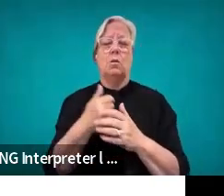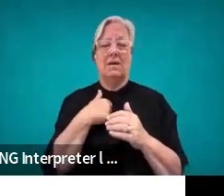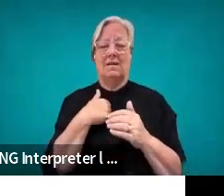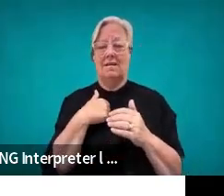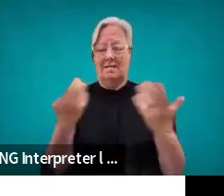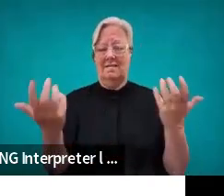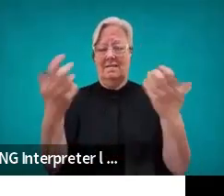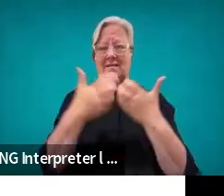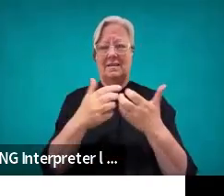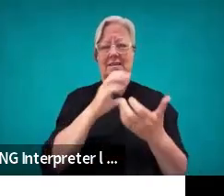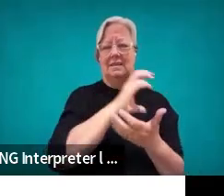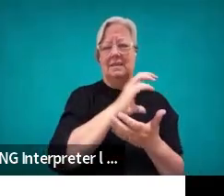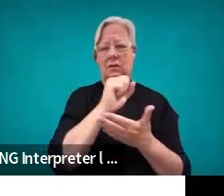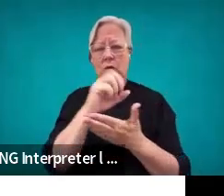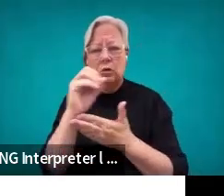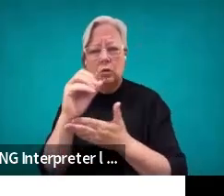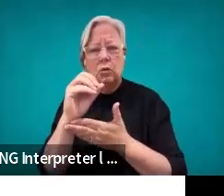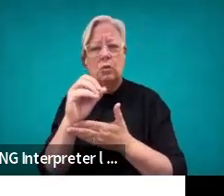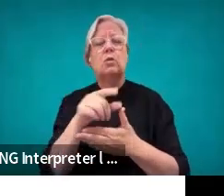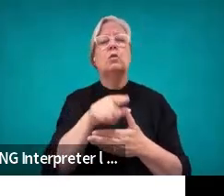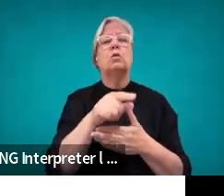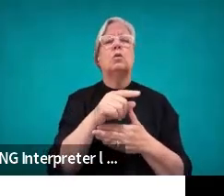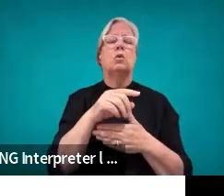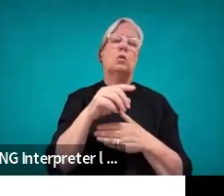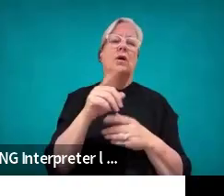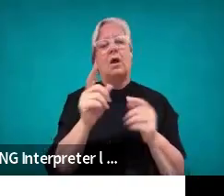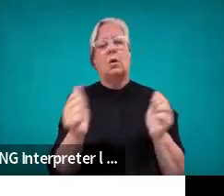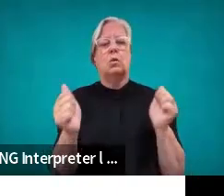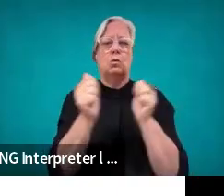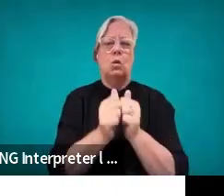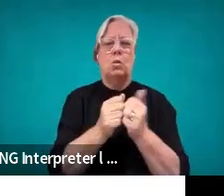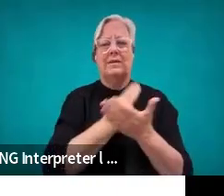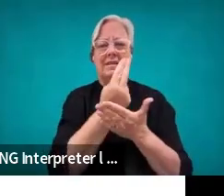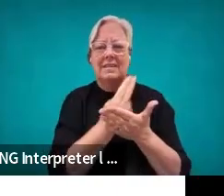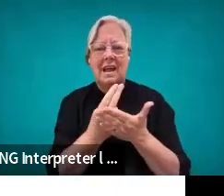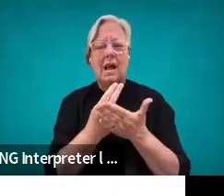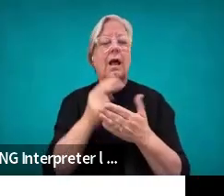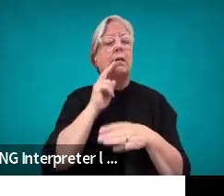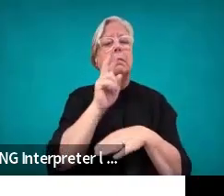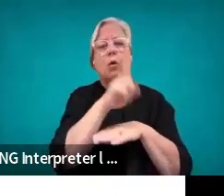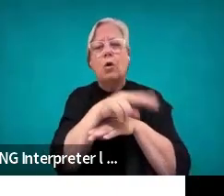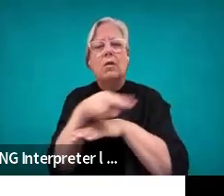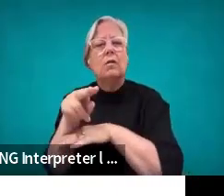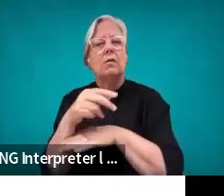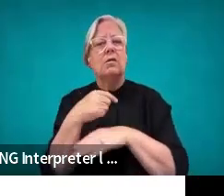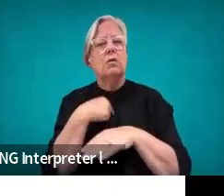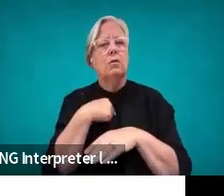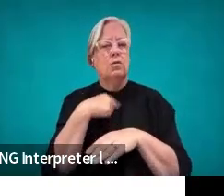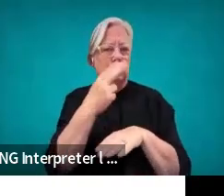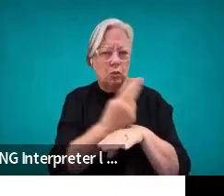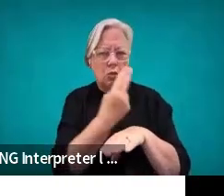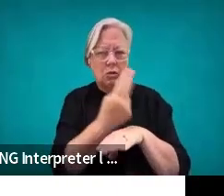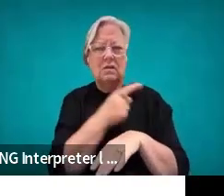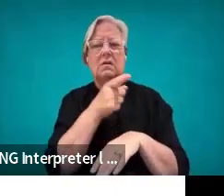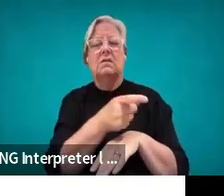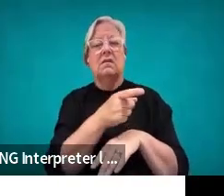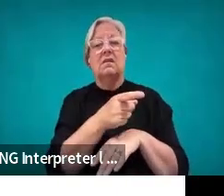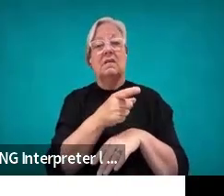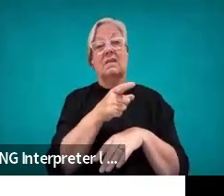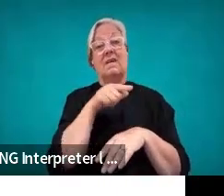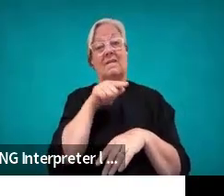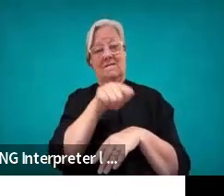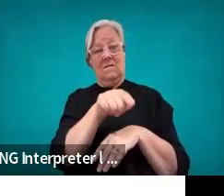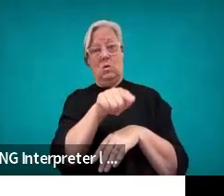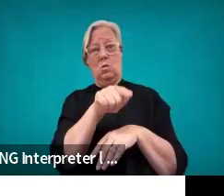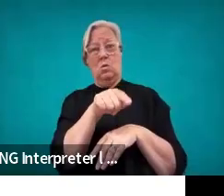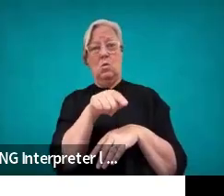civil society co-design principles into the monitoring toolkit that we first used for the design of the principles, so that